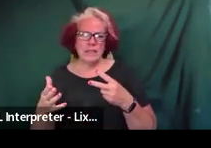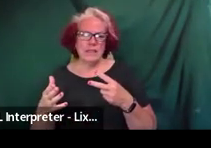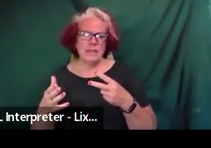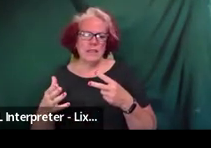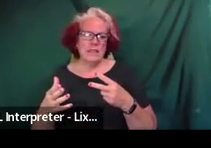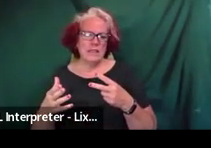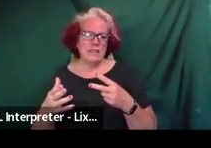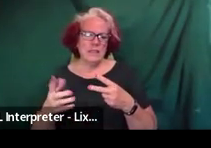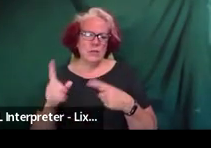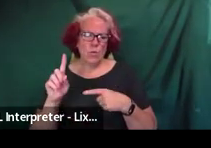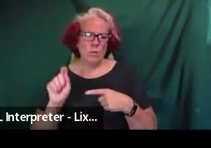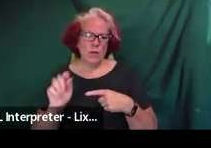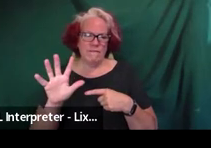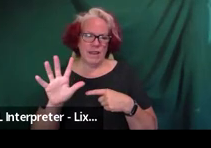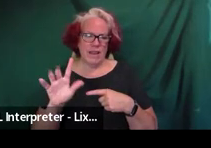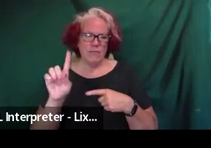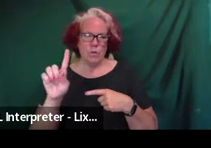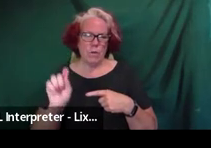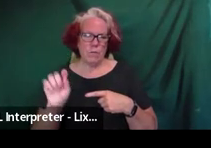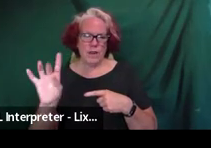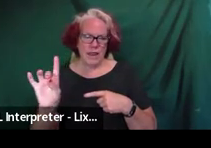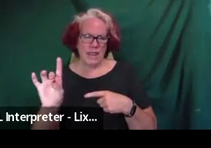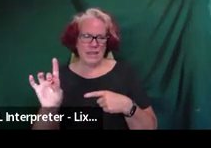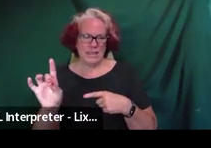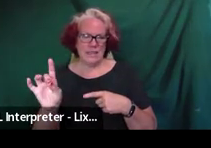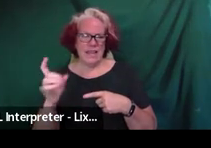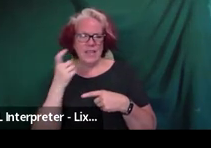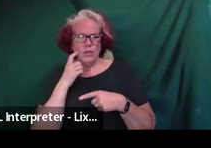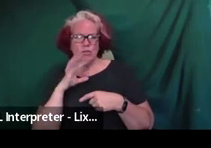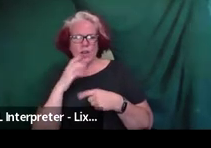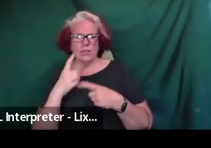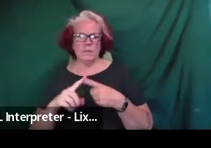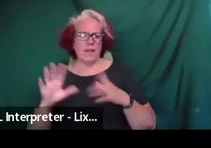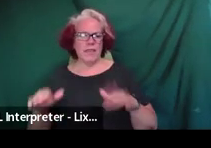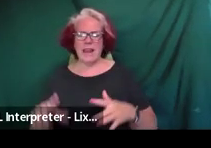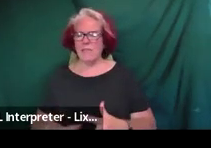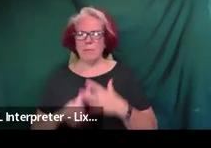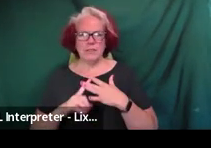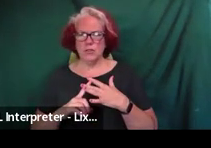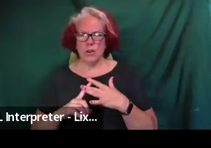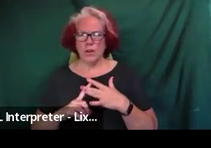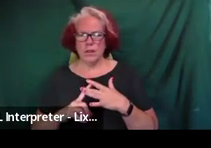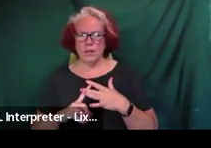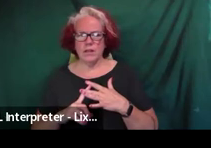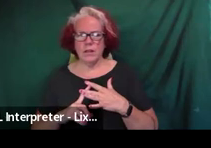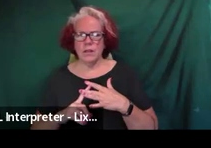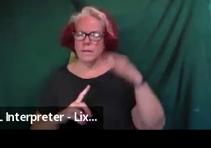item 1.5 and 1.8 that you just talked about that haven't been started. They do